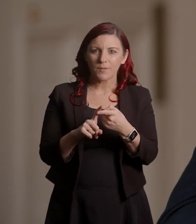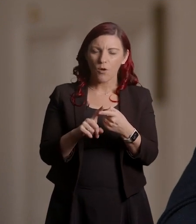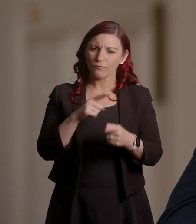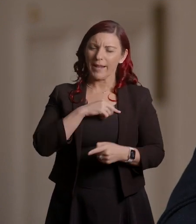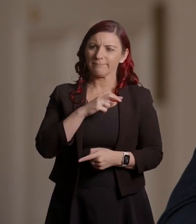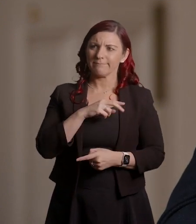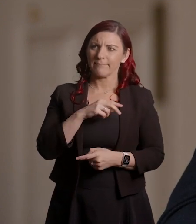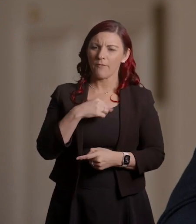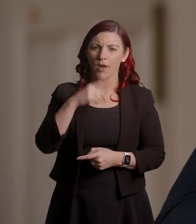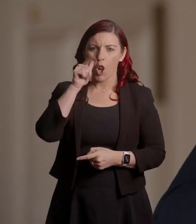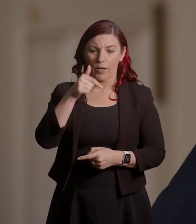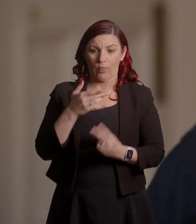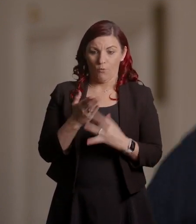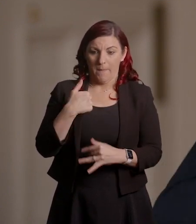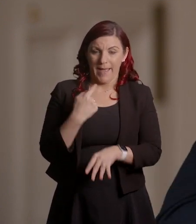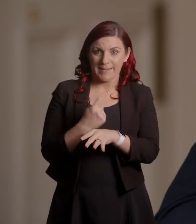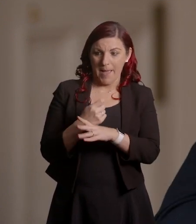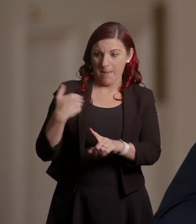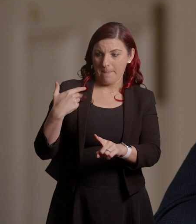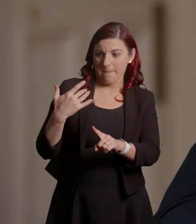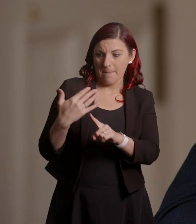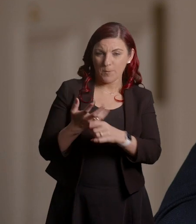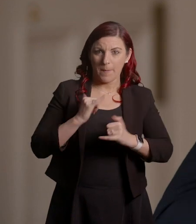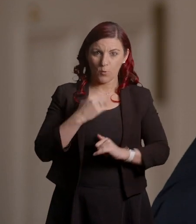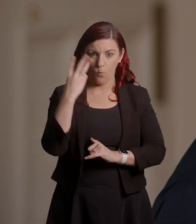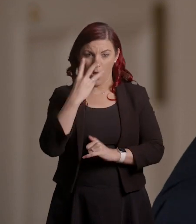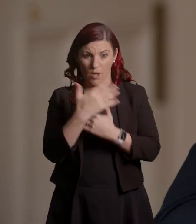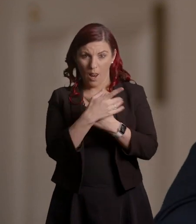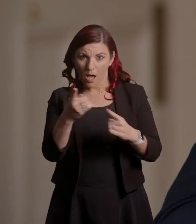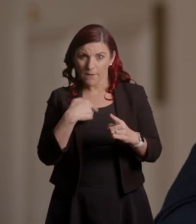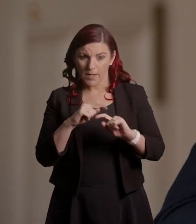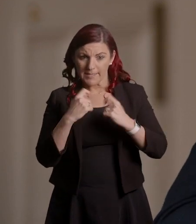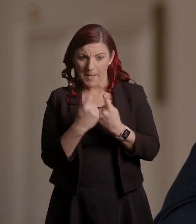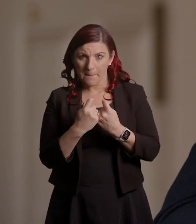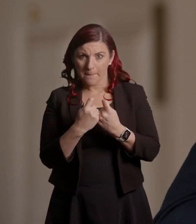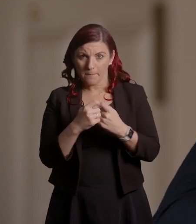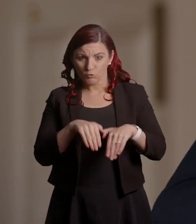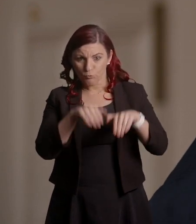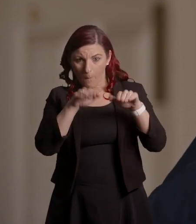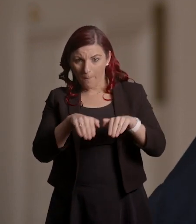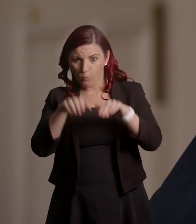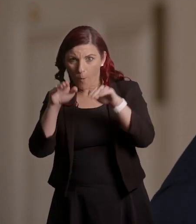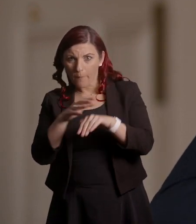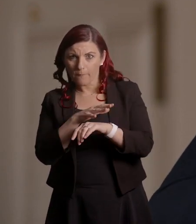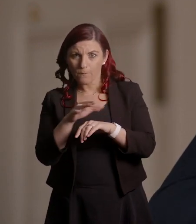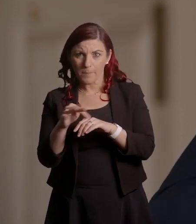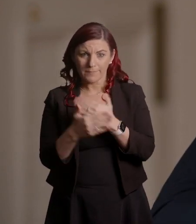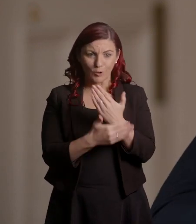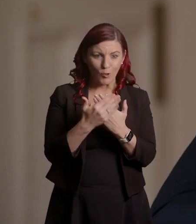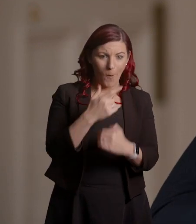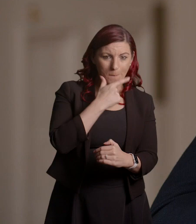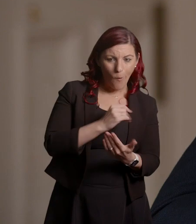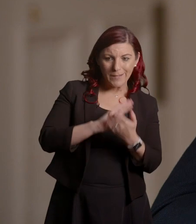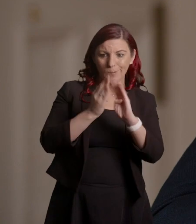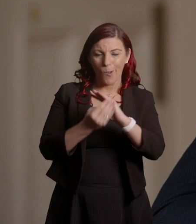sort of very fortunate in my time to have watched a lot of these lads grow from